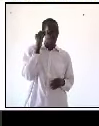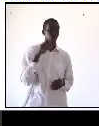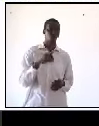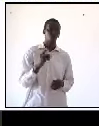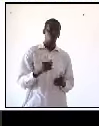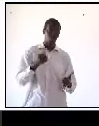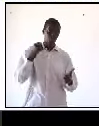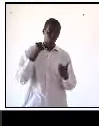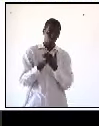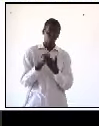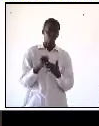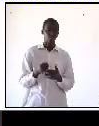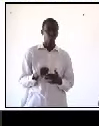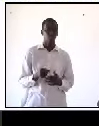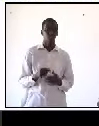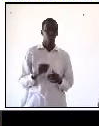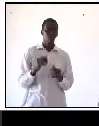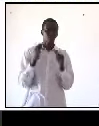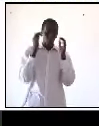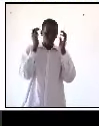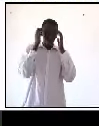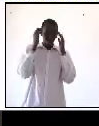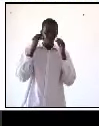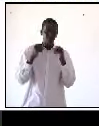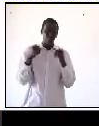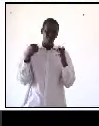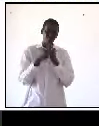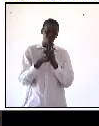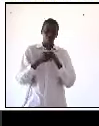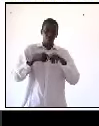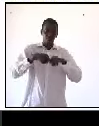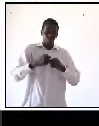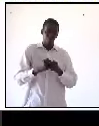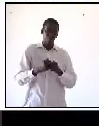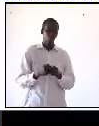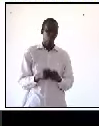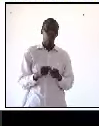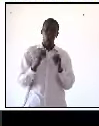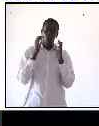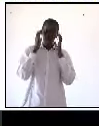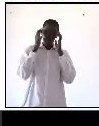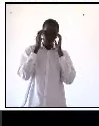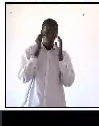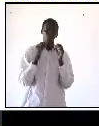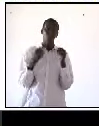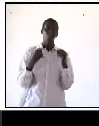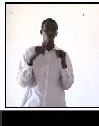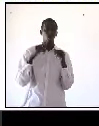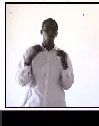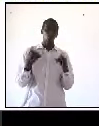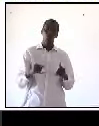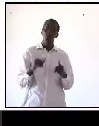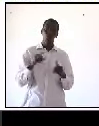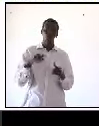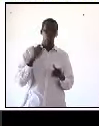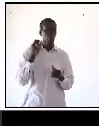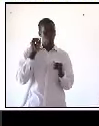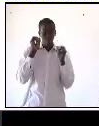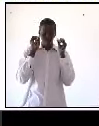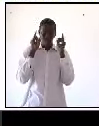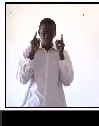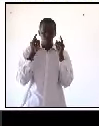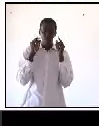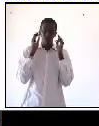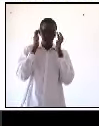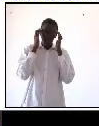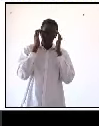skull has a problem, you have a problem with your brain. And sometimes you may lose your life because the skull can have problem and your brain is